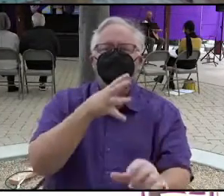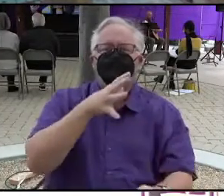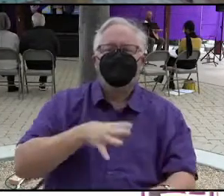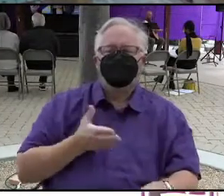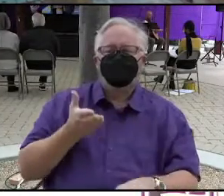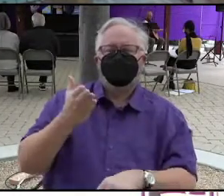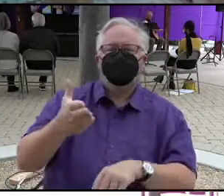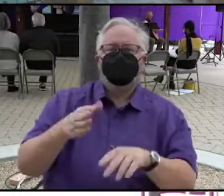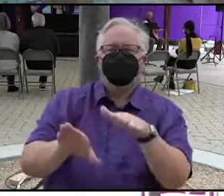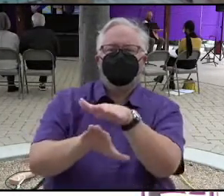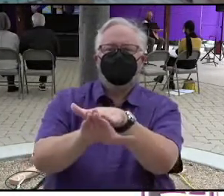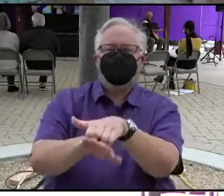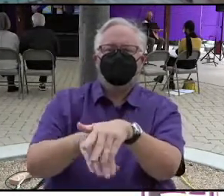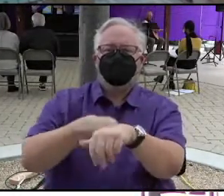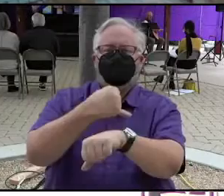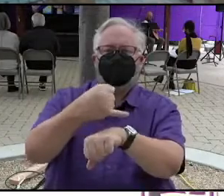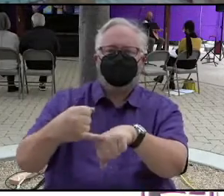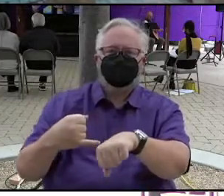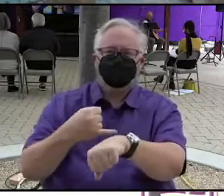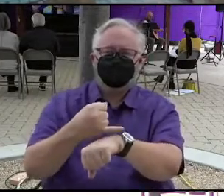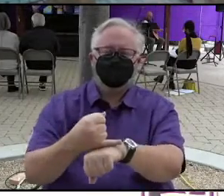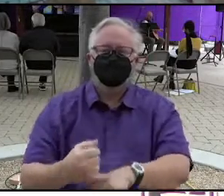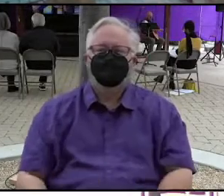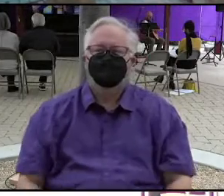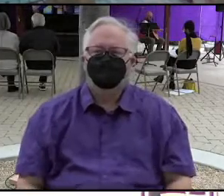Turtle Island.